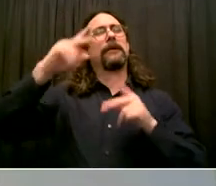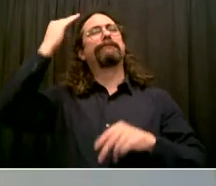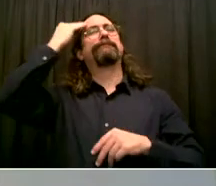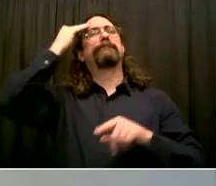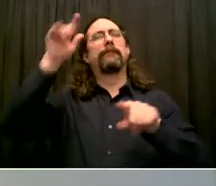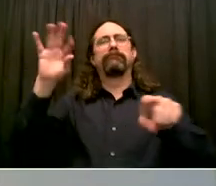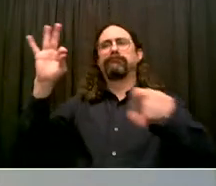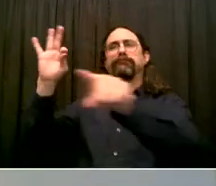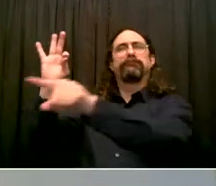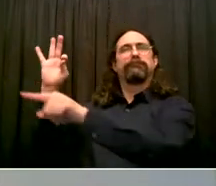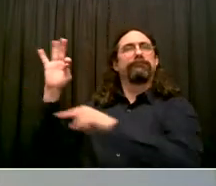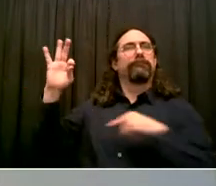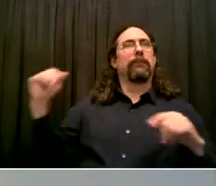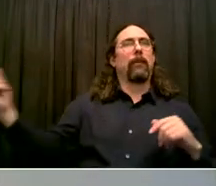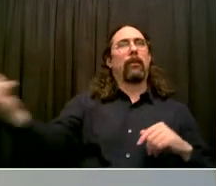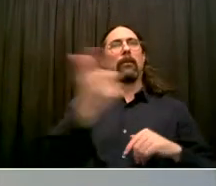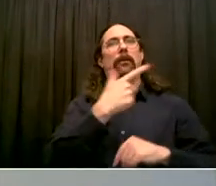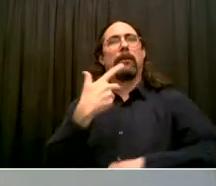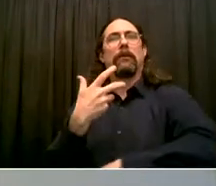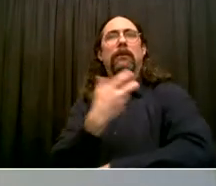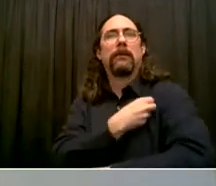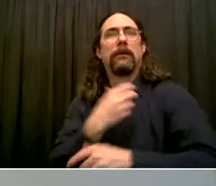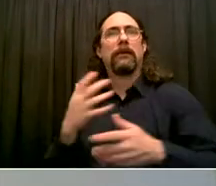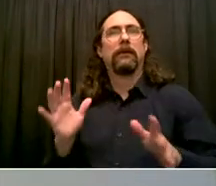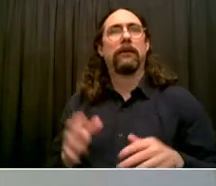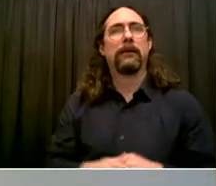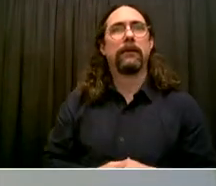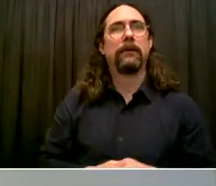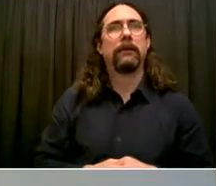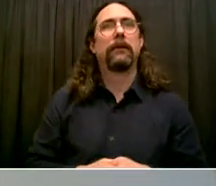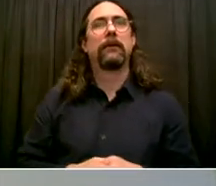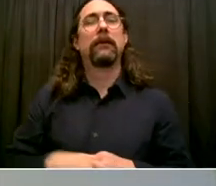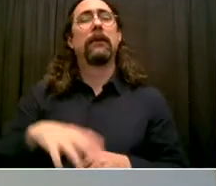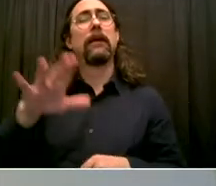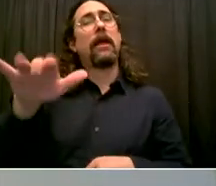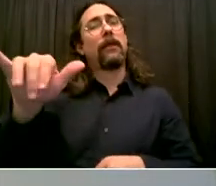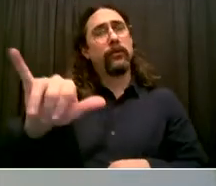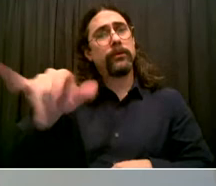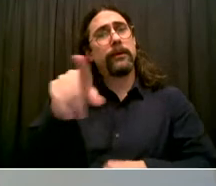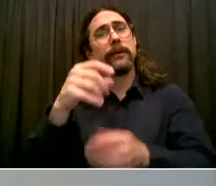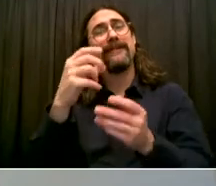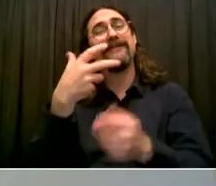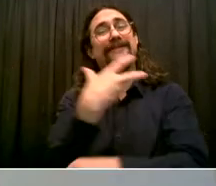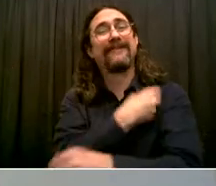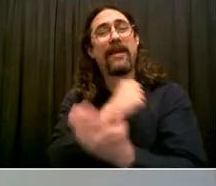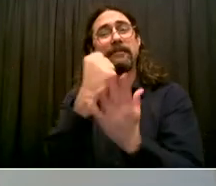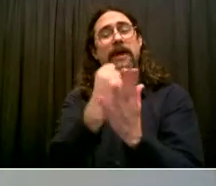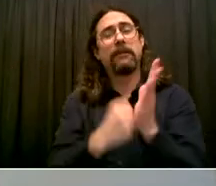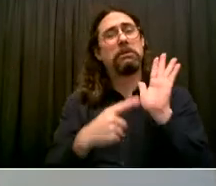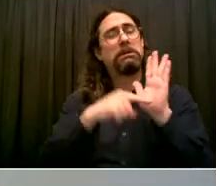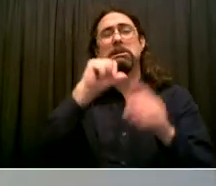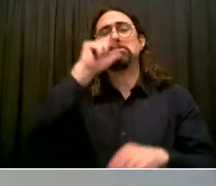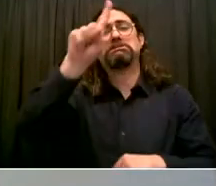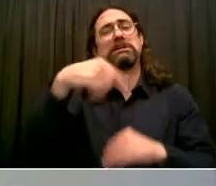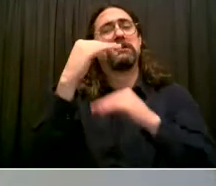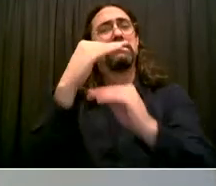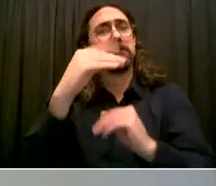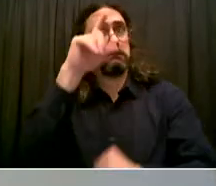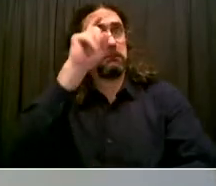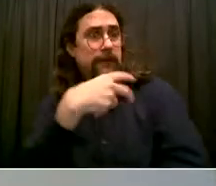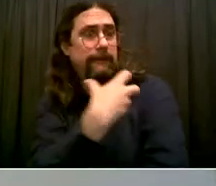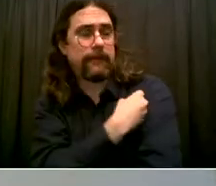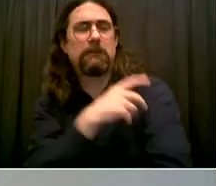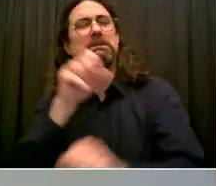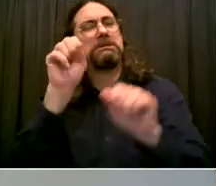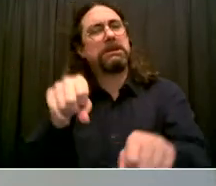it certainly makes sense for private businesses to require these as a way to ensure that when we return everybody back